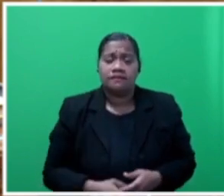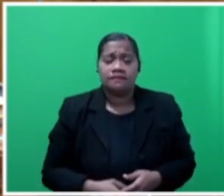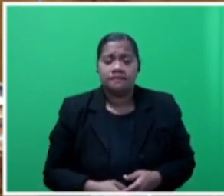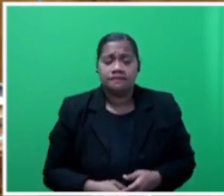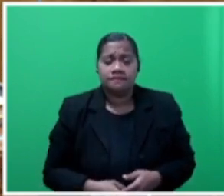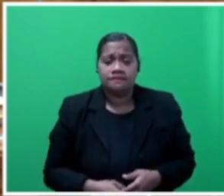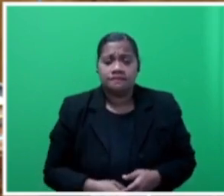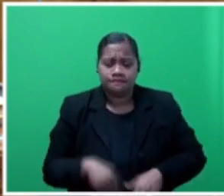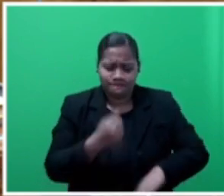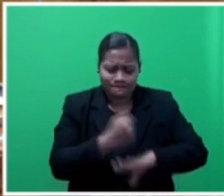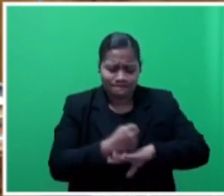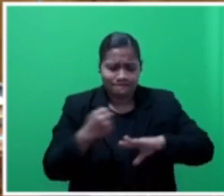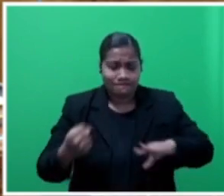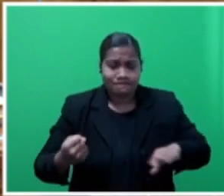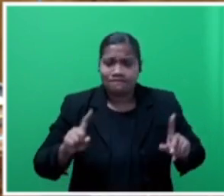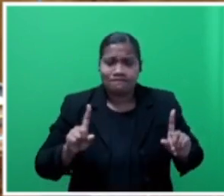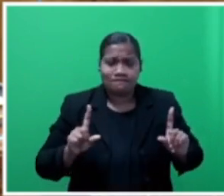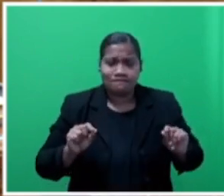has the government of the day